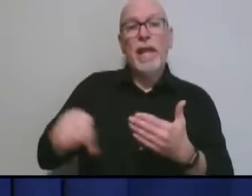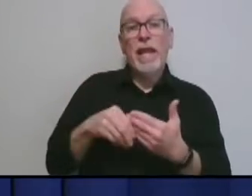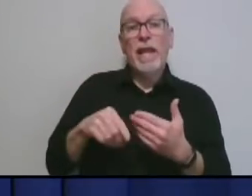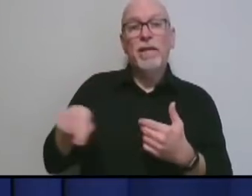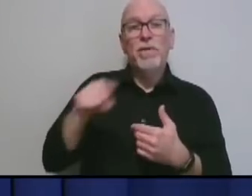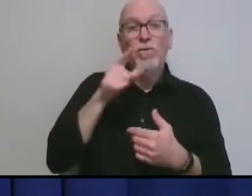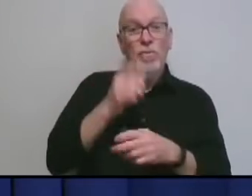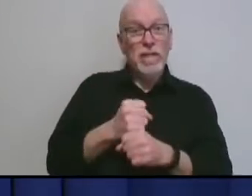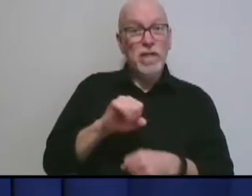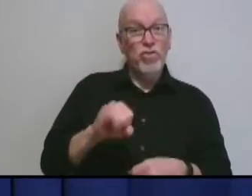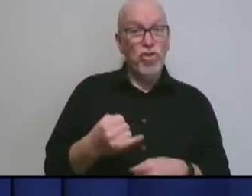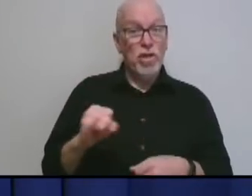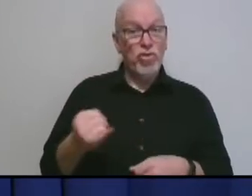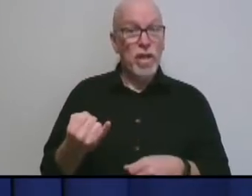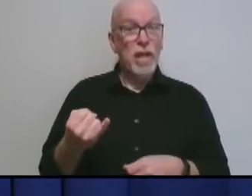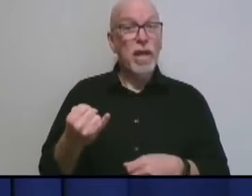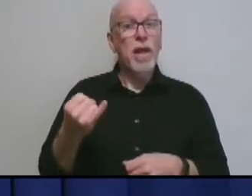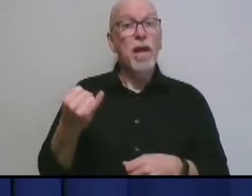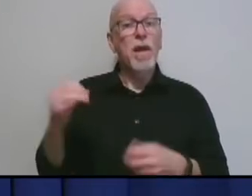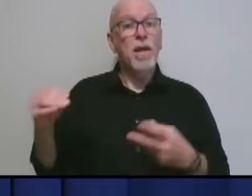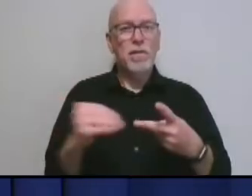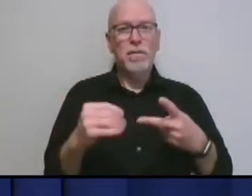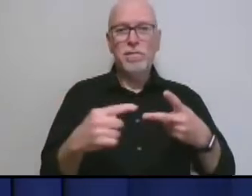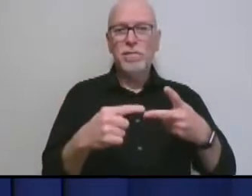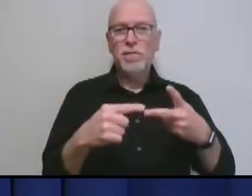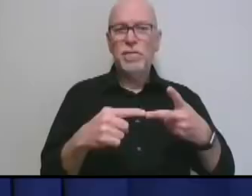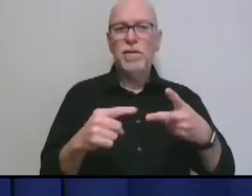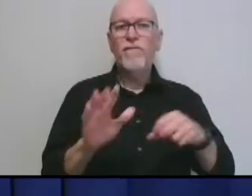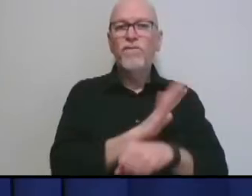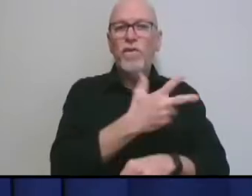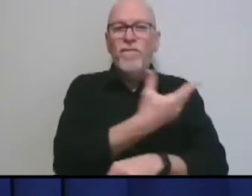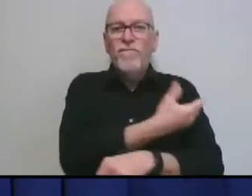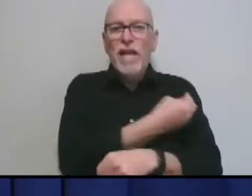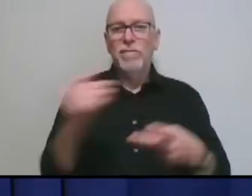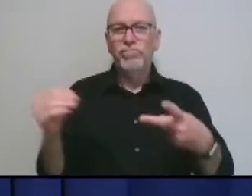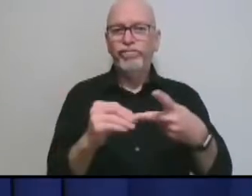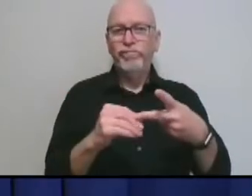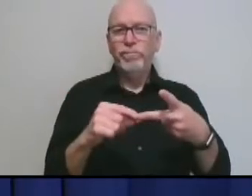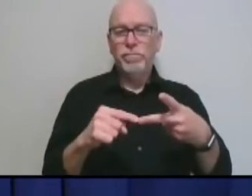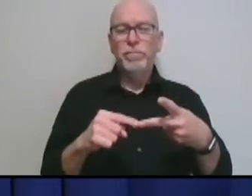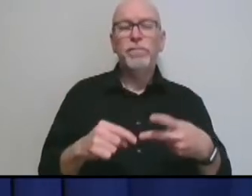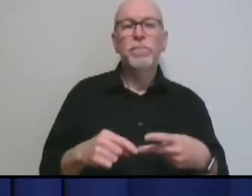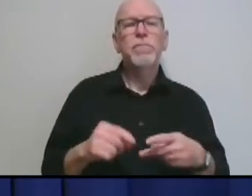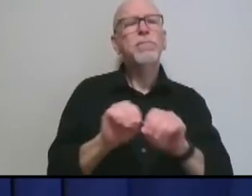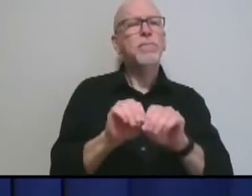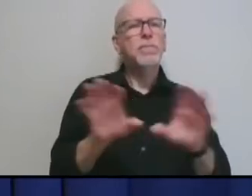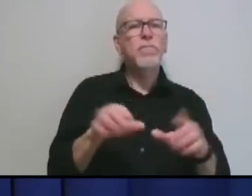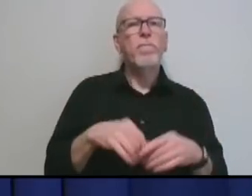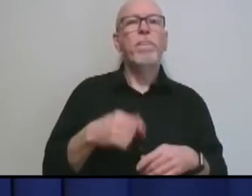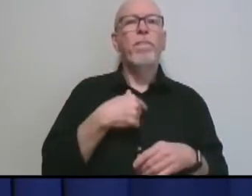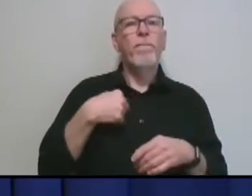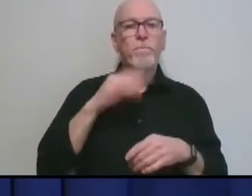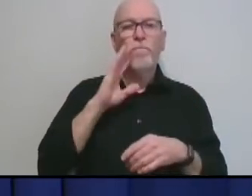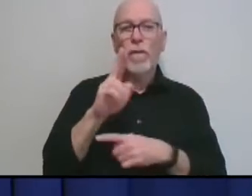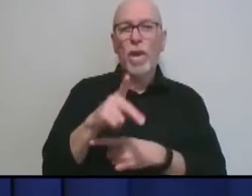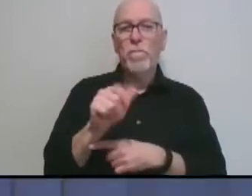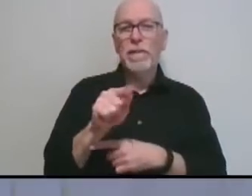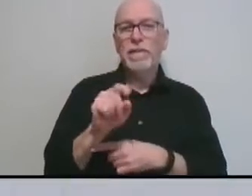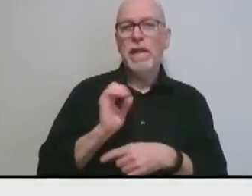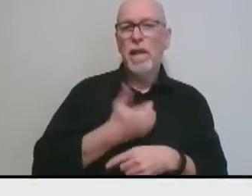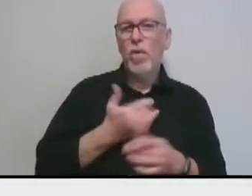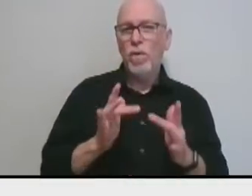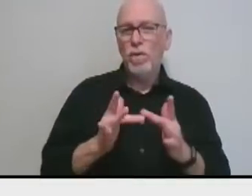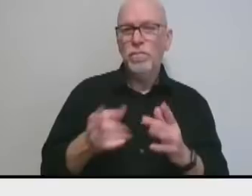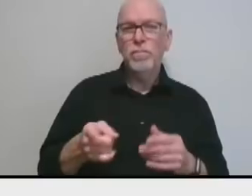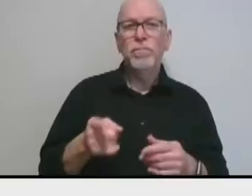received J&J only to the fully vaccinated list. To make this clearer, we will be updating our dashboard